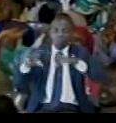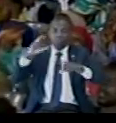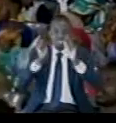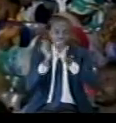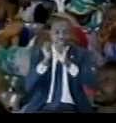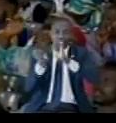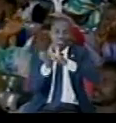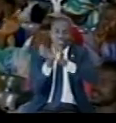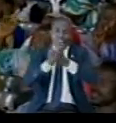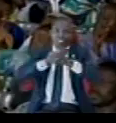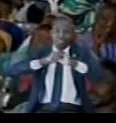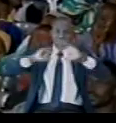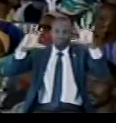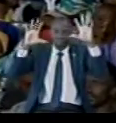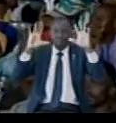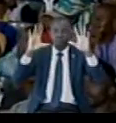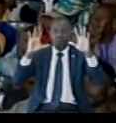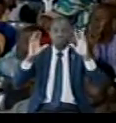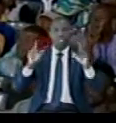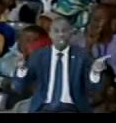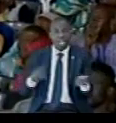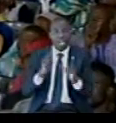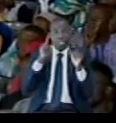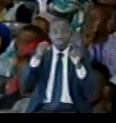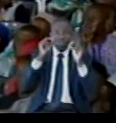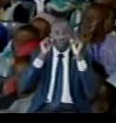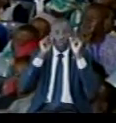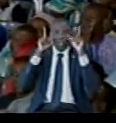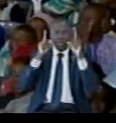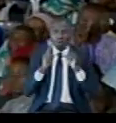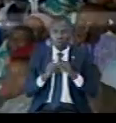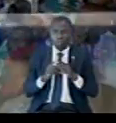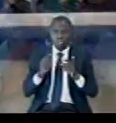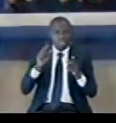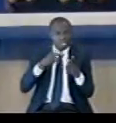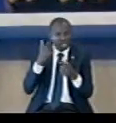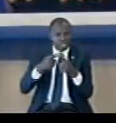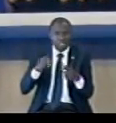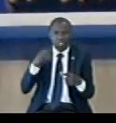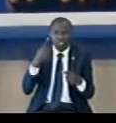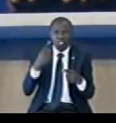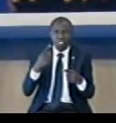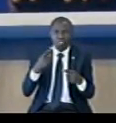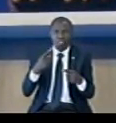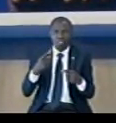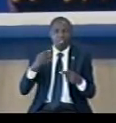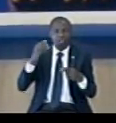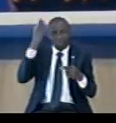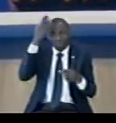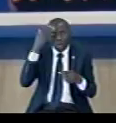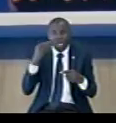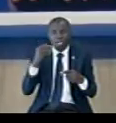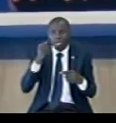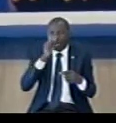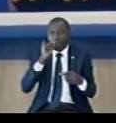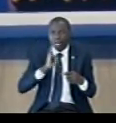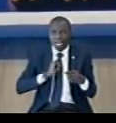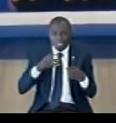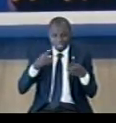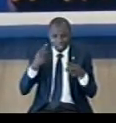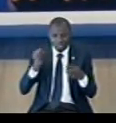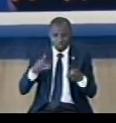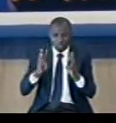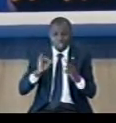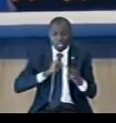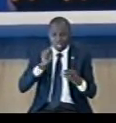Transformation. As you wake up and you say, why am I the way I am? Why did I go